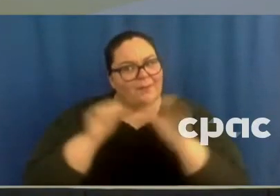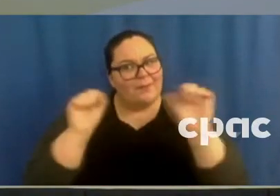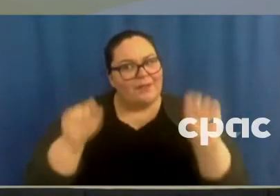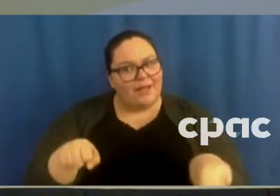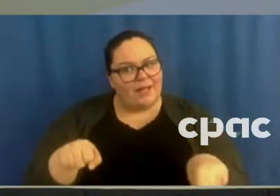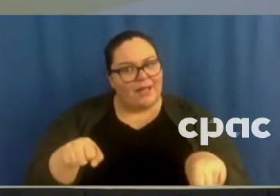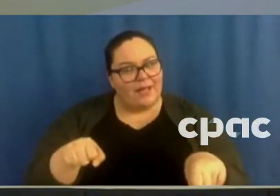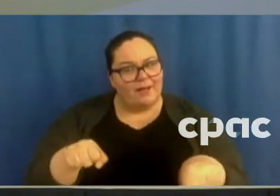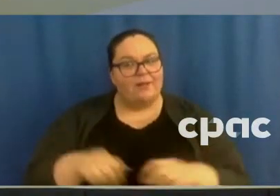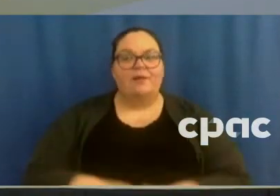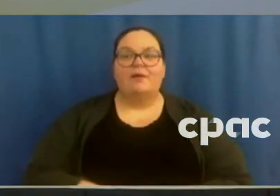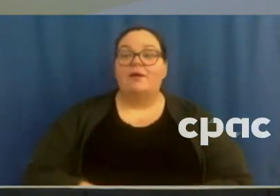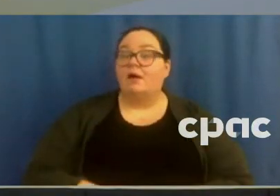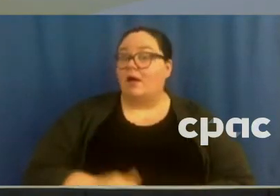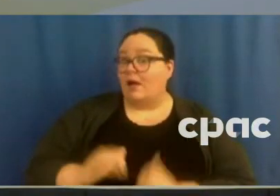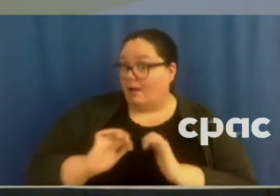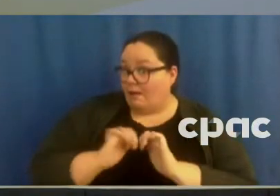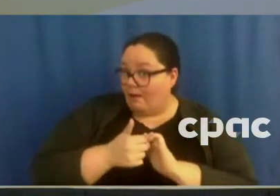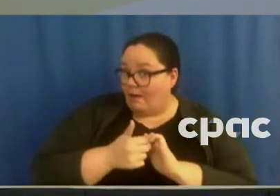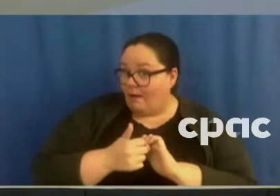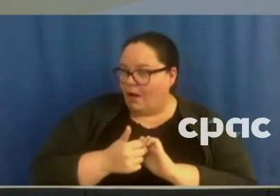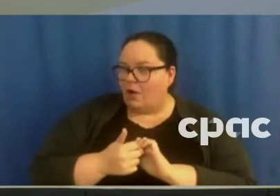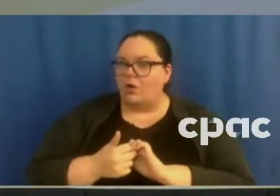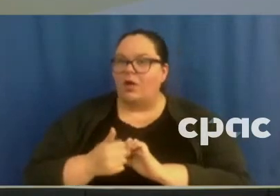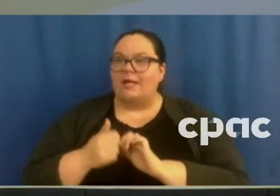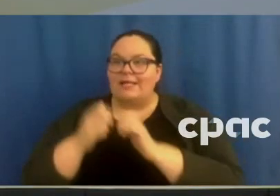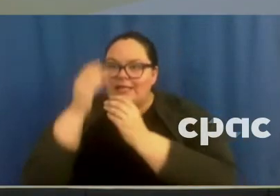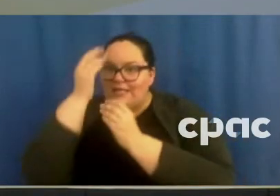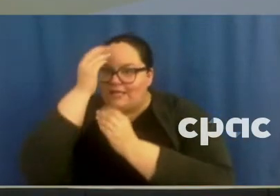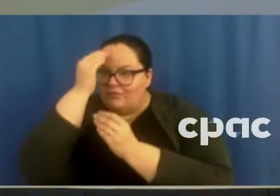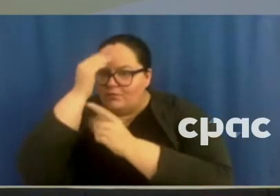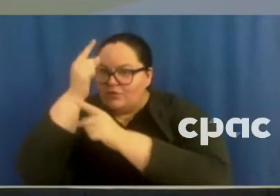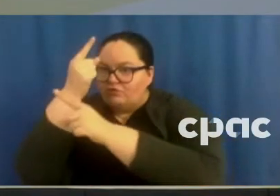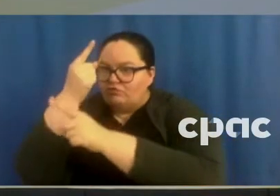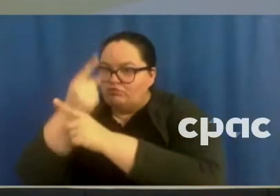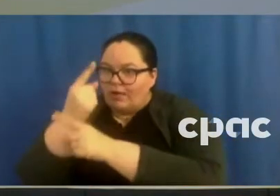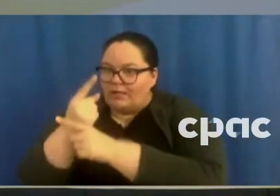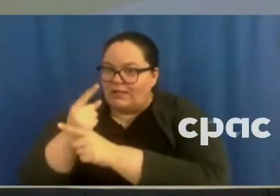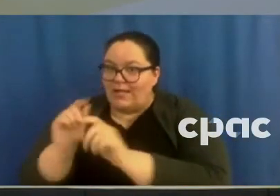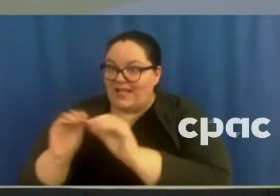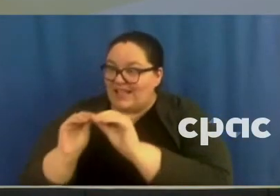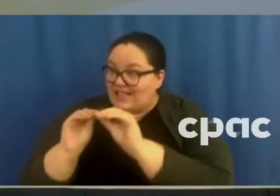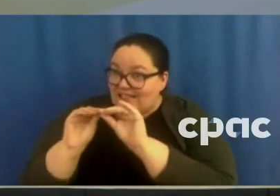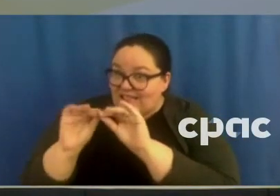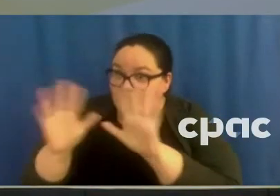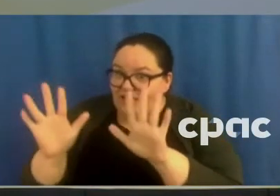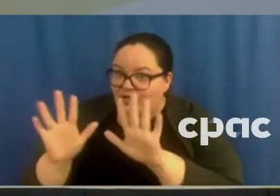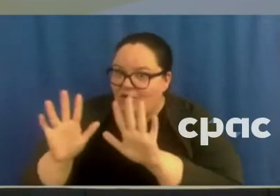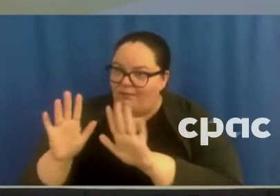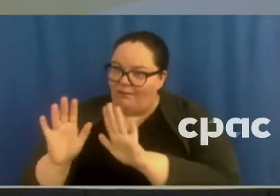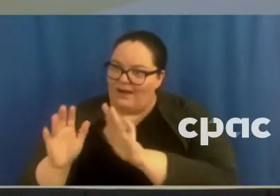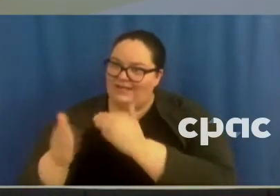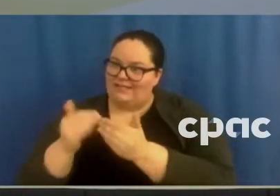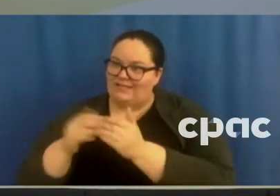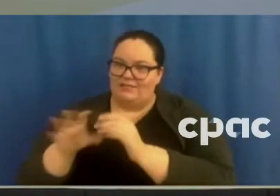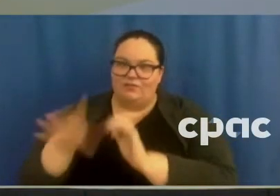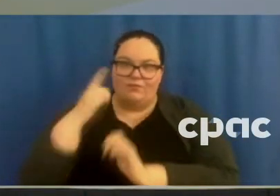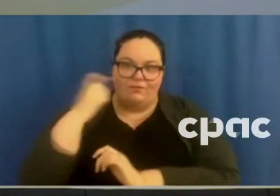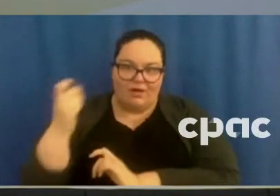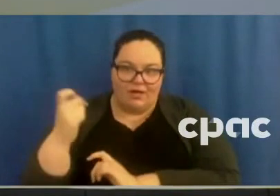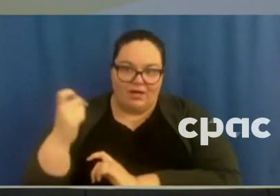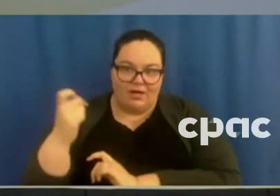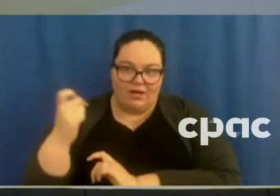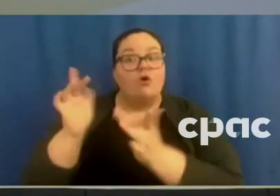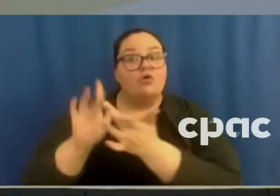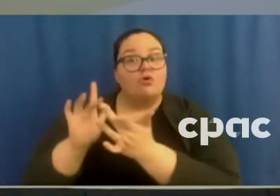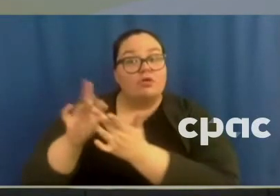you by ensuring these records are accurate, complete, easy to read, and readily accessible. Contact lists